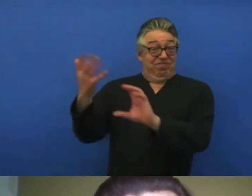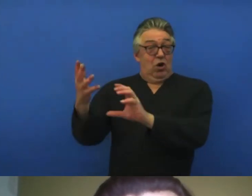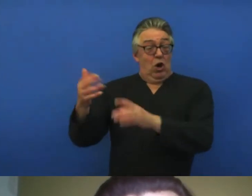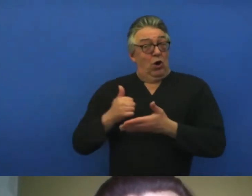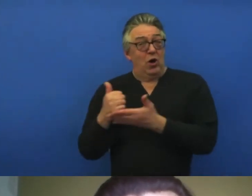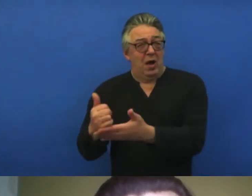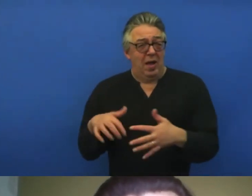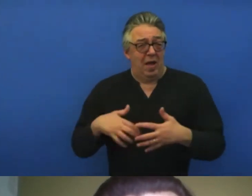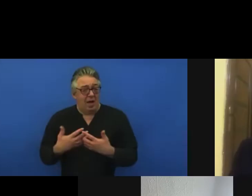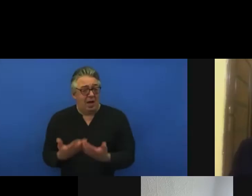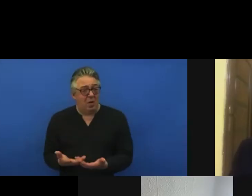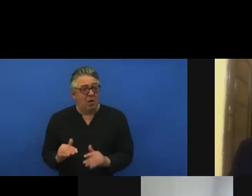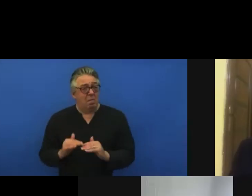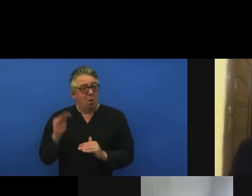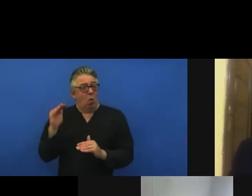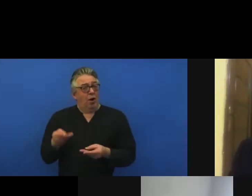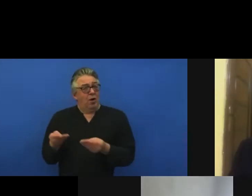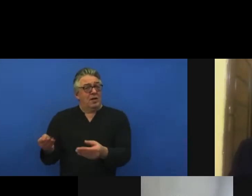effectively?